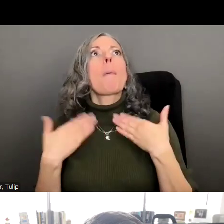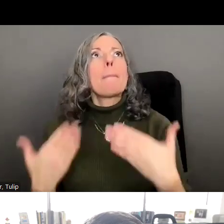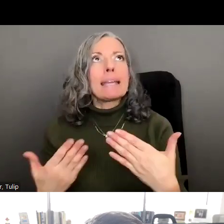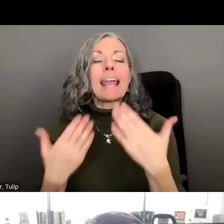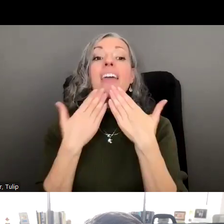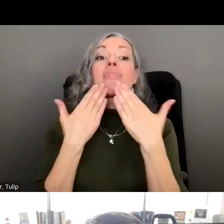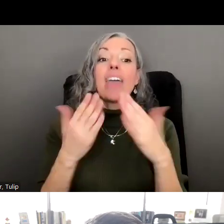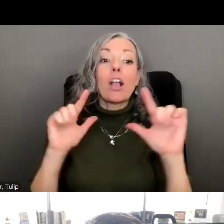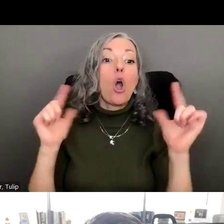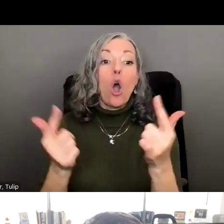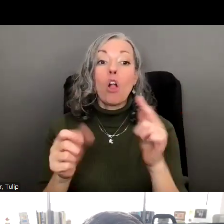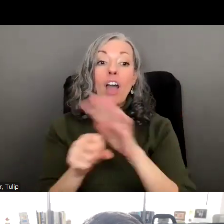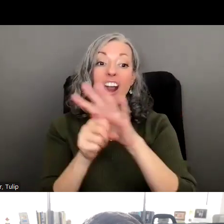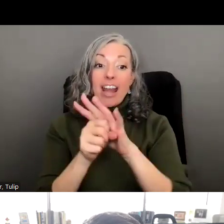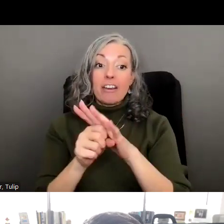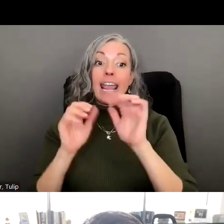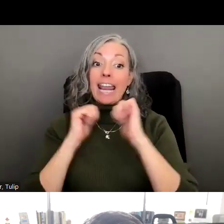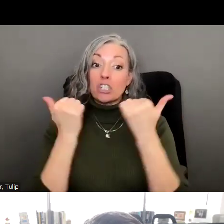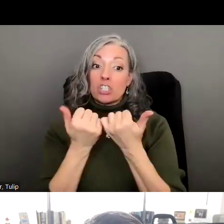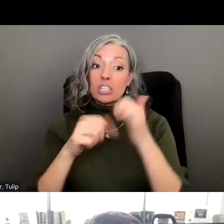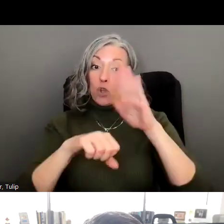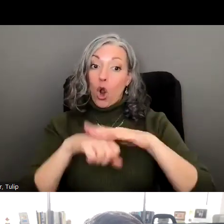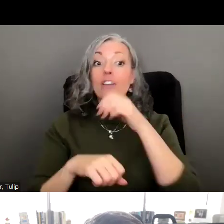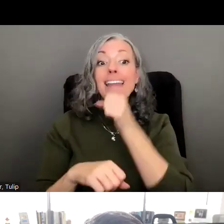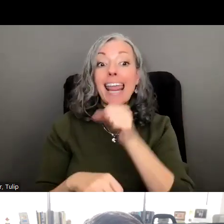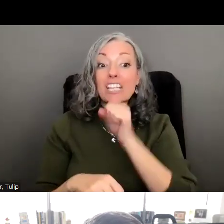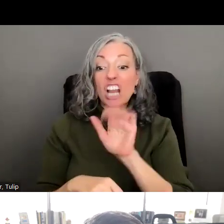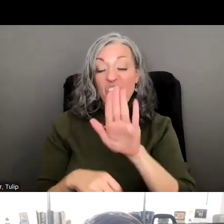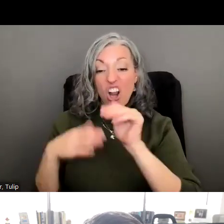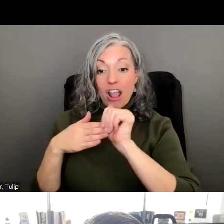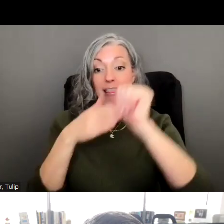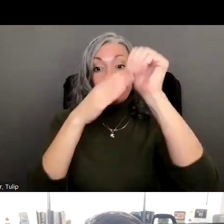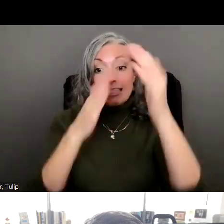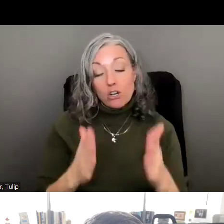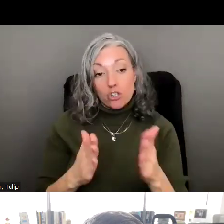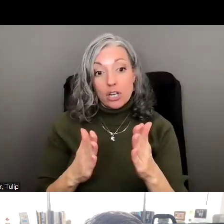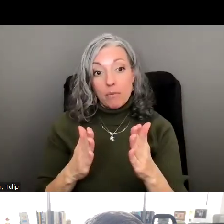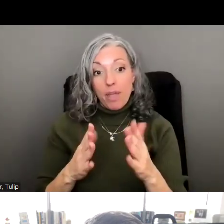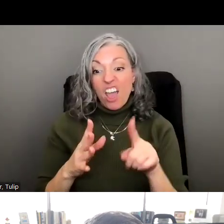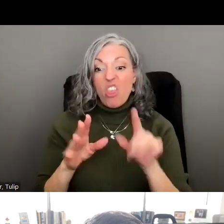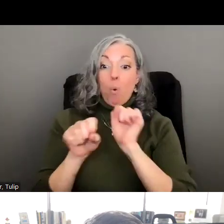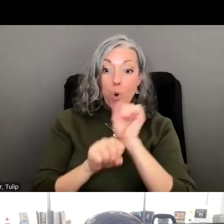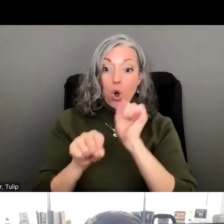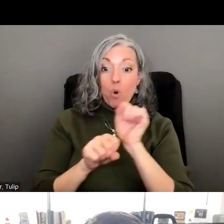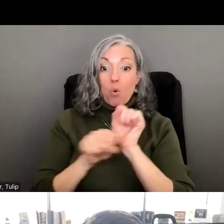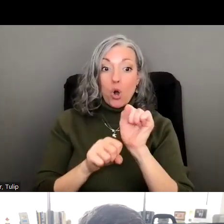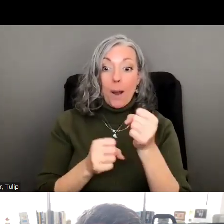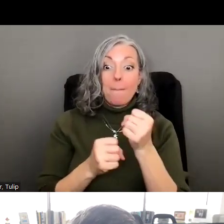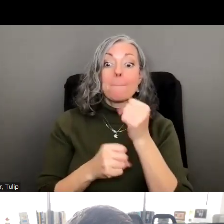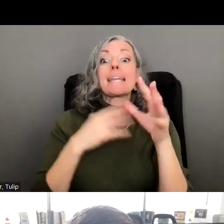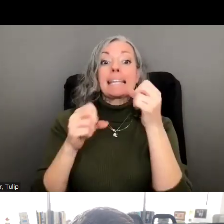area agencies on aging for their tremendous leadership and work over the past many decades as they